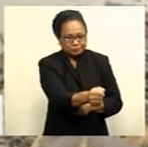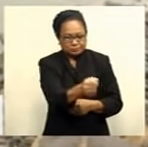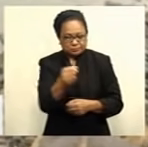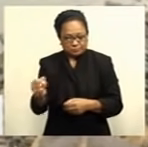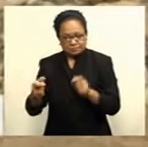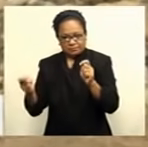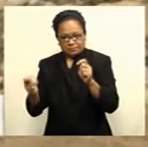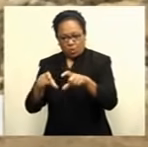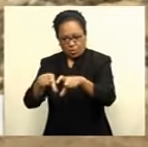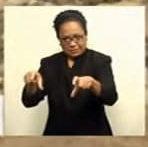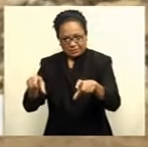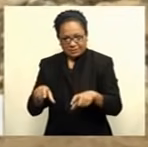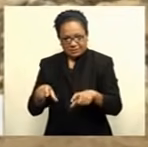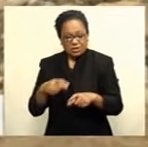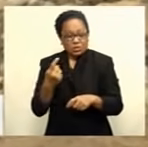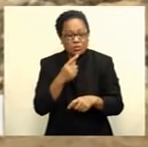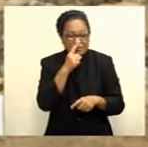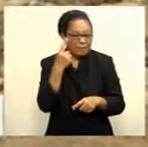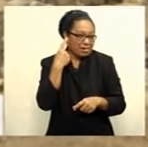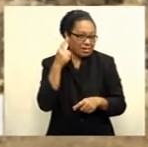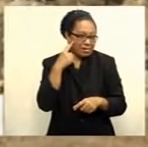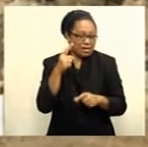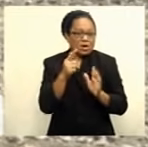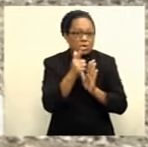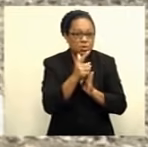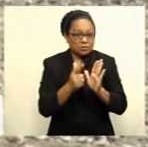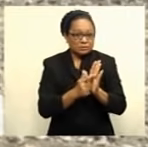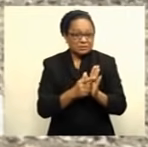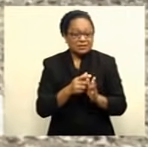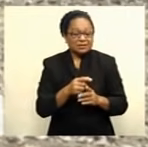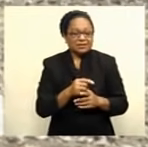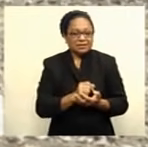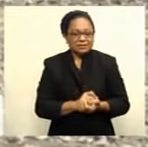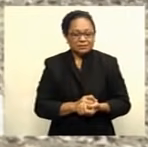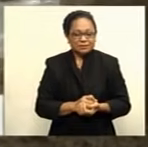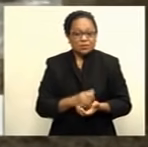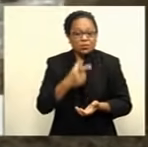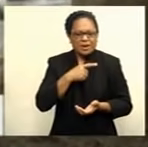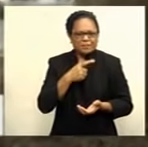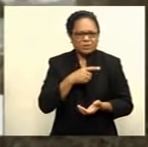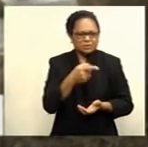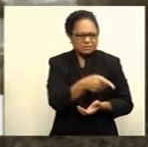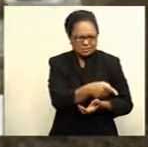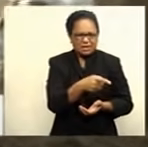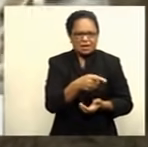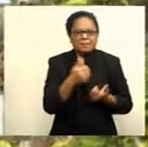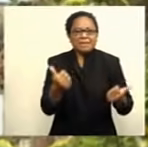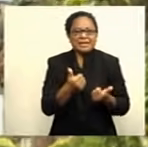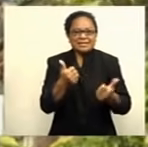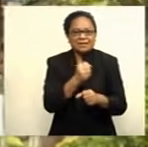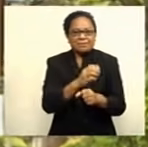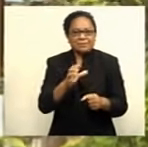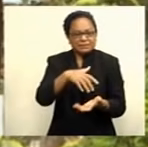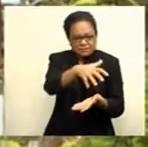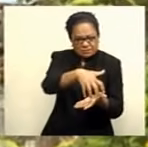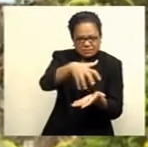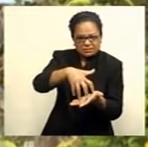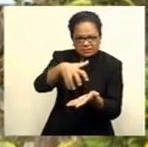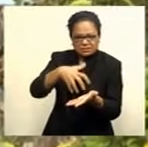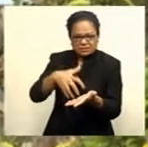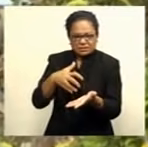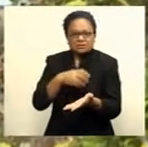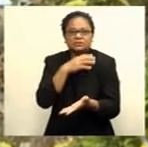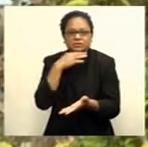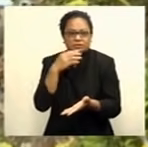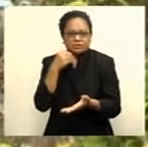and policies associated with sand and gravel extraction. With the increase in illegal sand and gravel extraction,